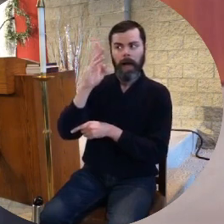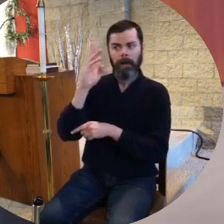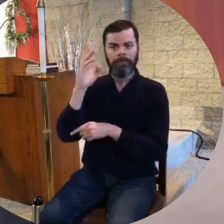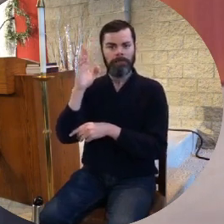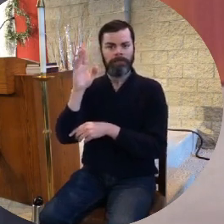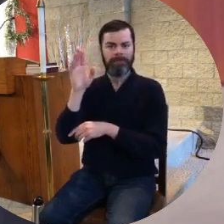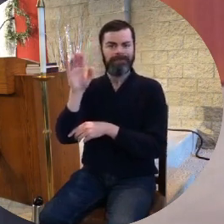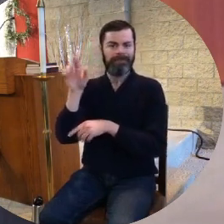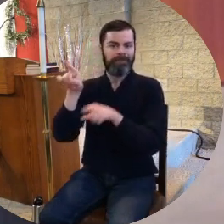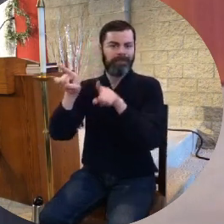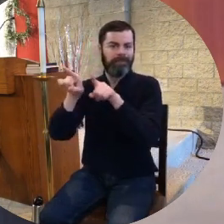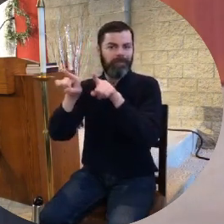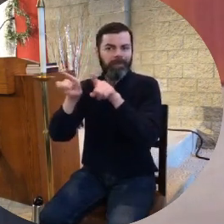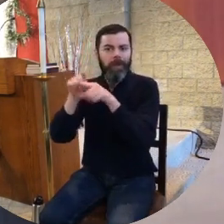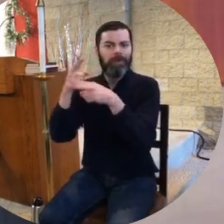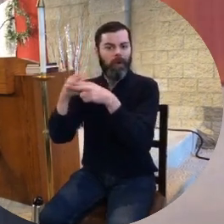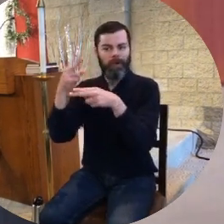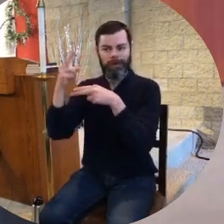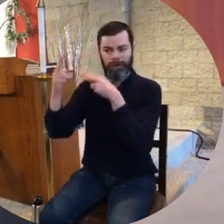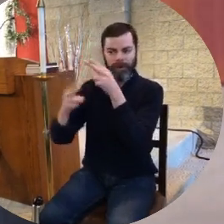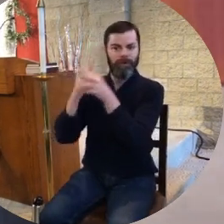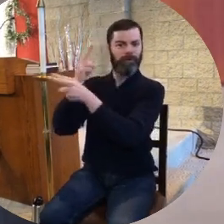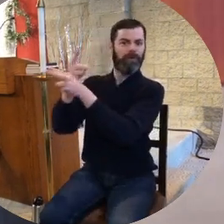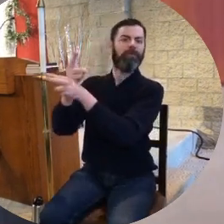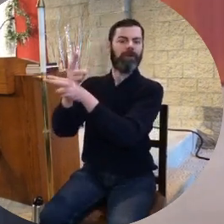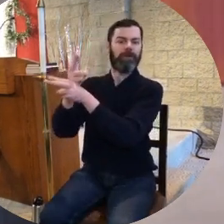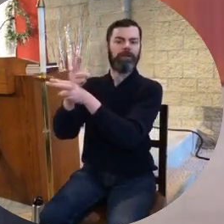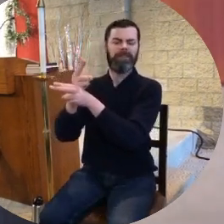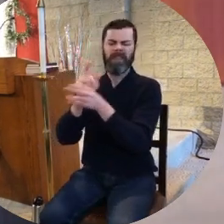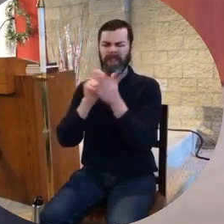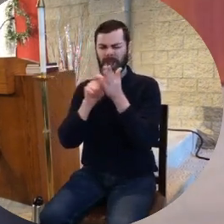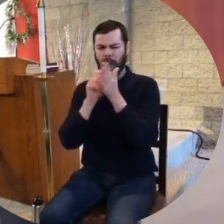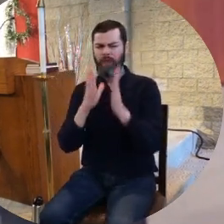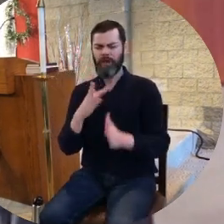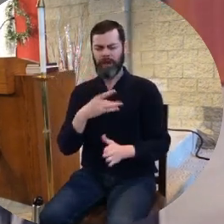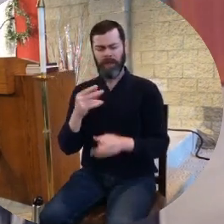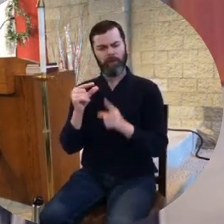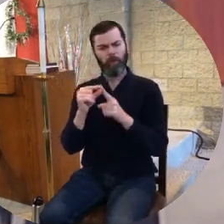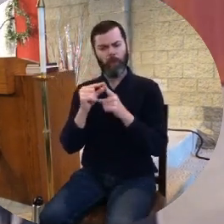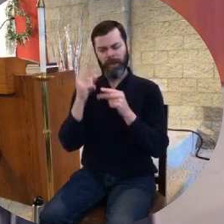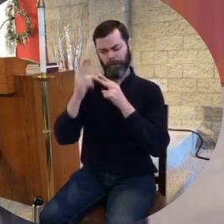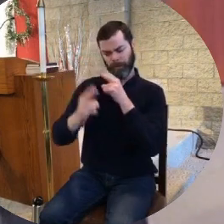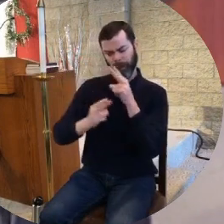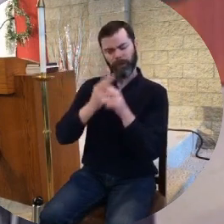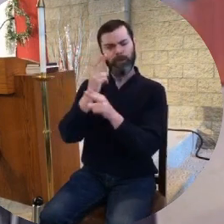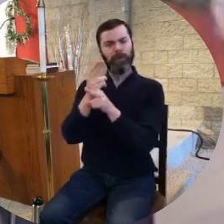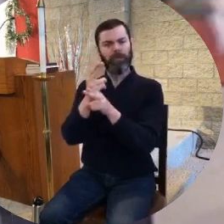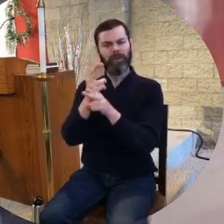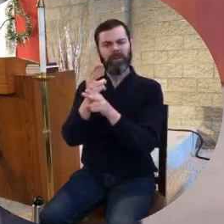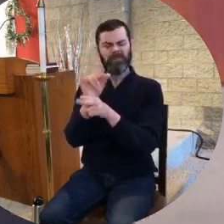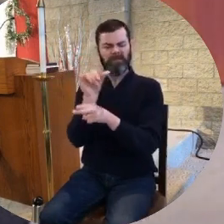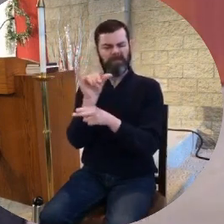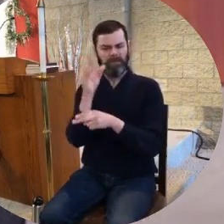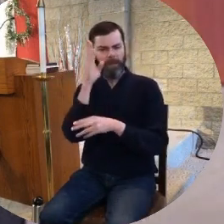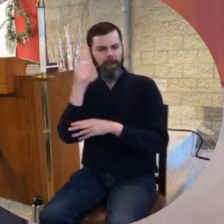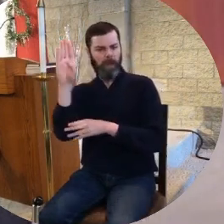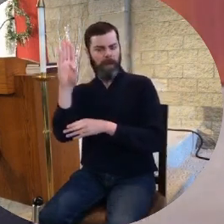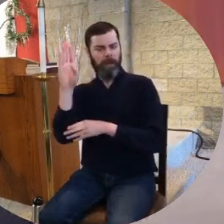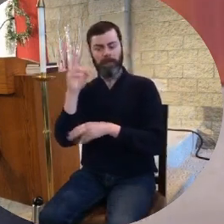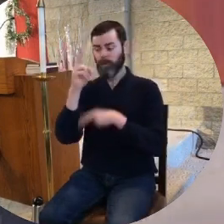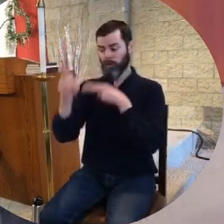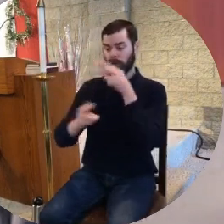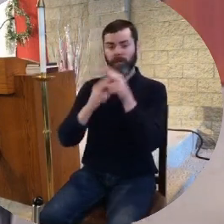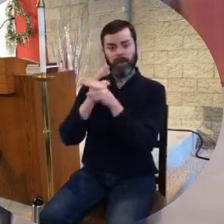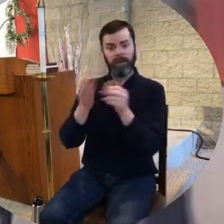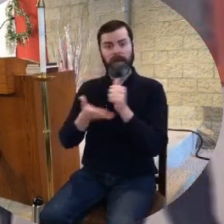his word, his name for God in this book is the universe. But that's how the universe orchestrates things to begin to